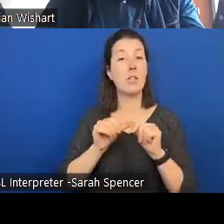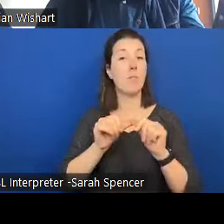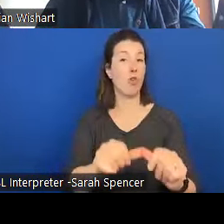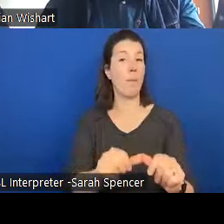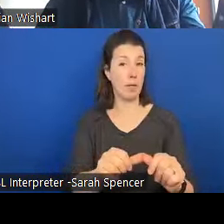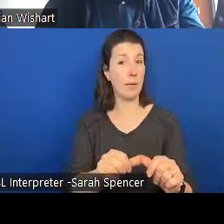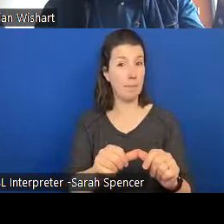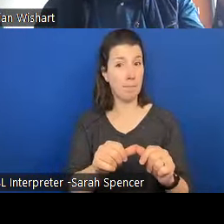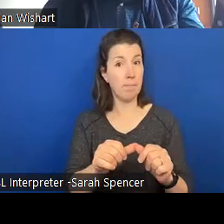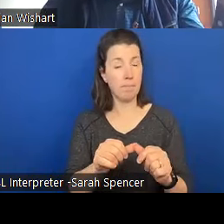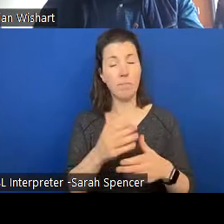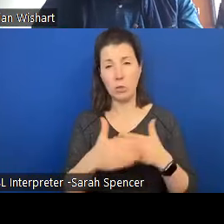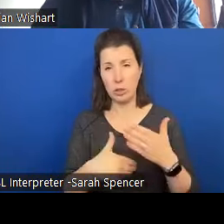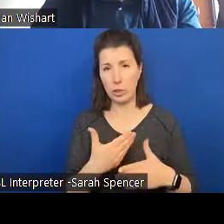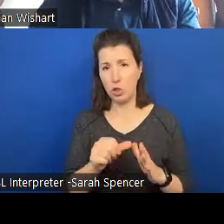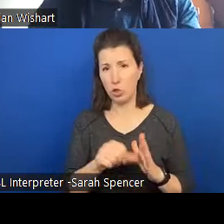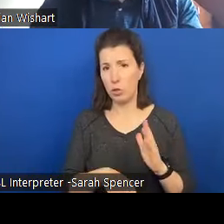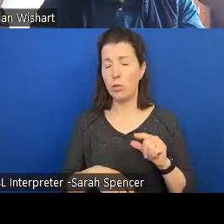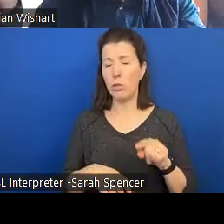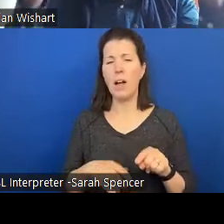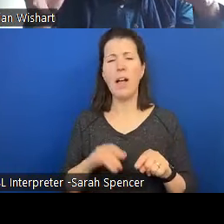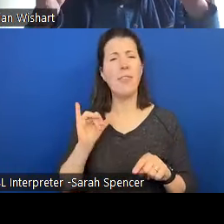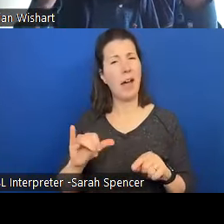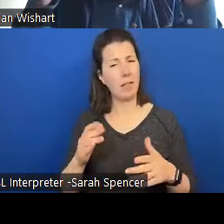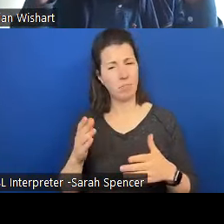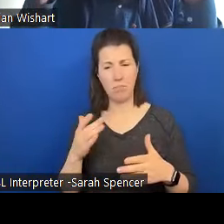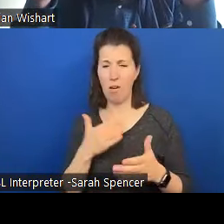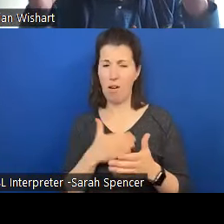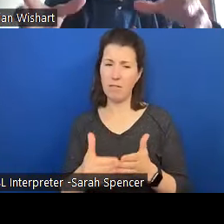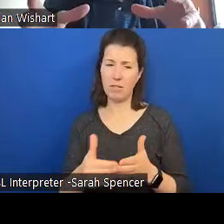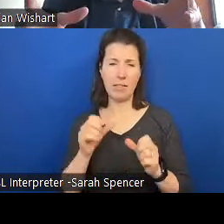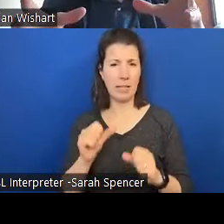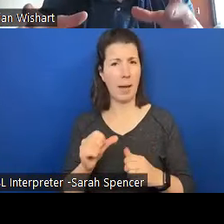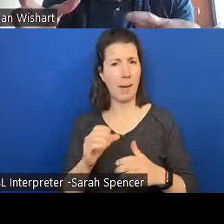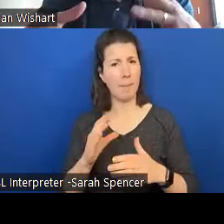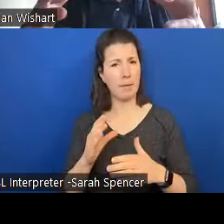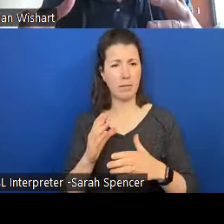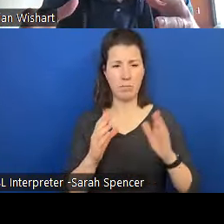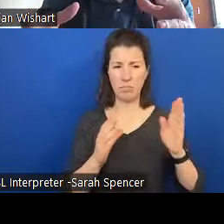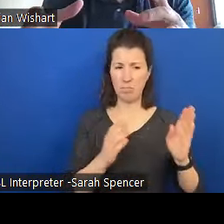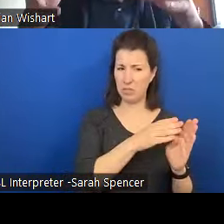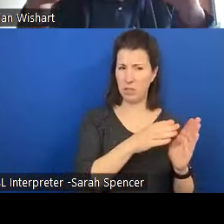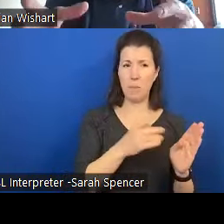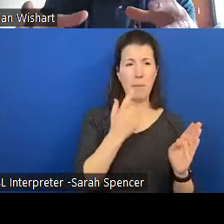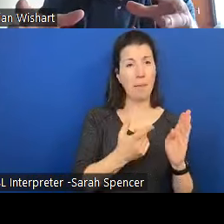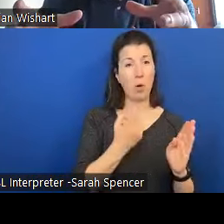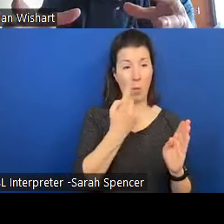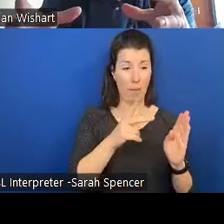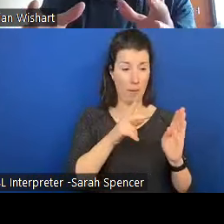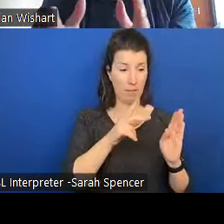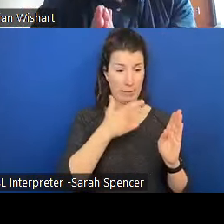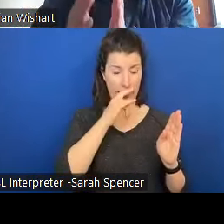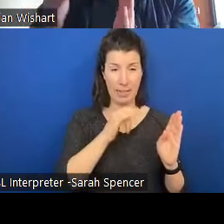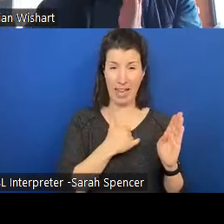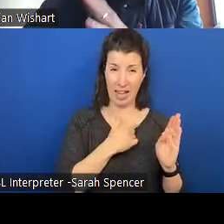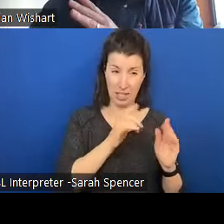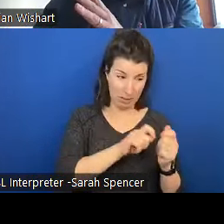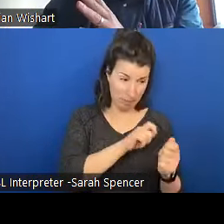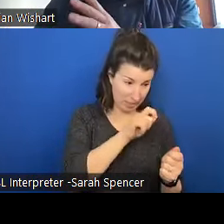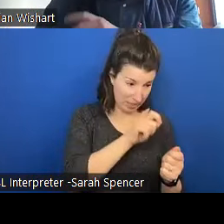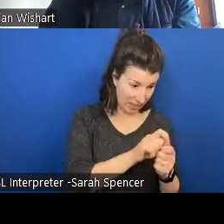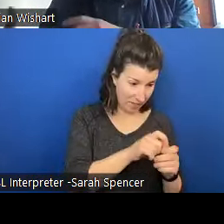our tone management. So kids that are really focal and have one muscle that's a main issue, really helpful, or